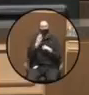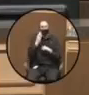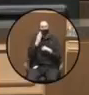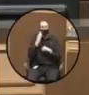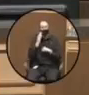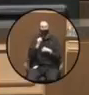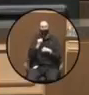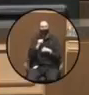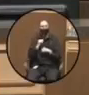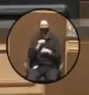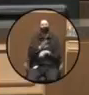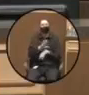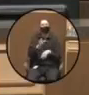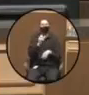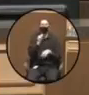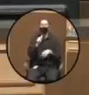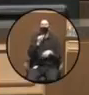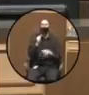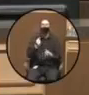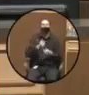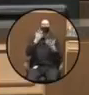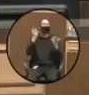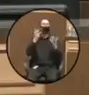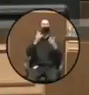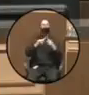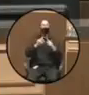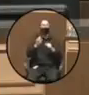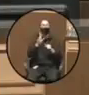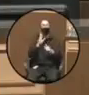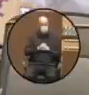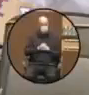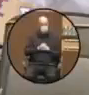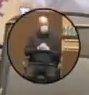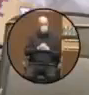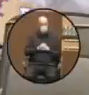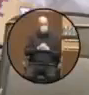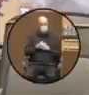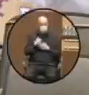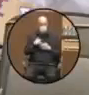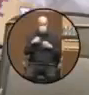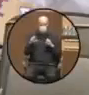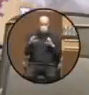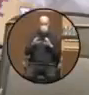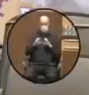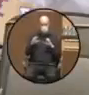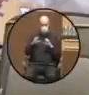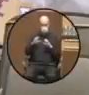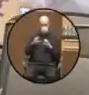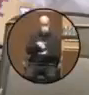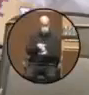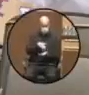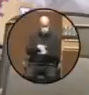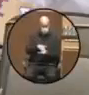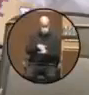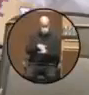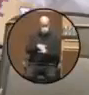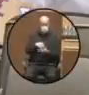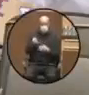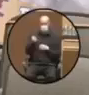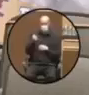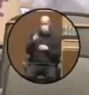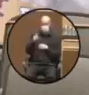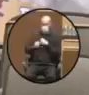And guys, no more outbursts, or we're going to take another recess. Let's take our next. I'm a certified pediatric nurse of